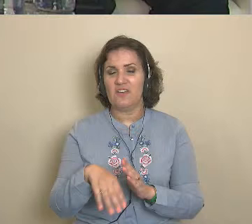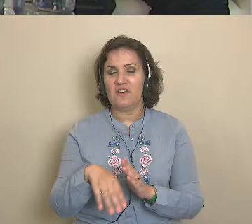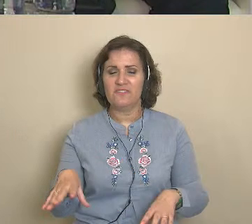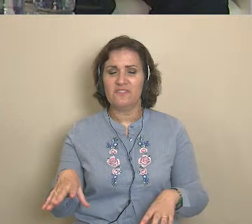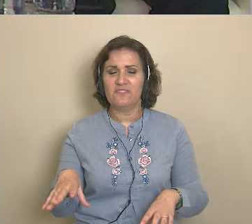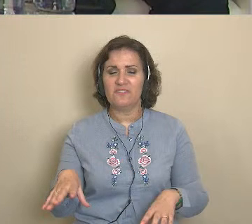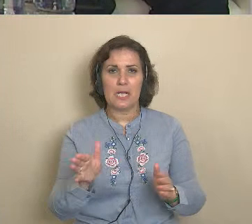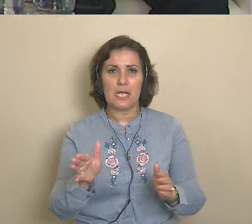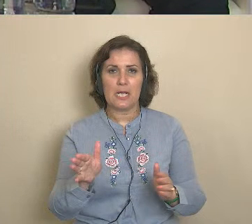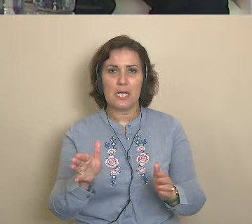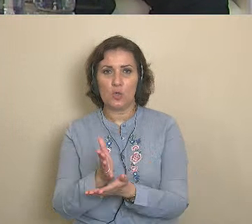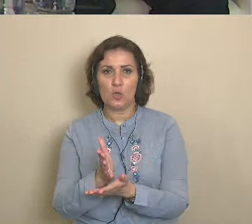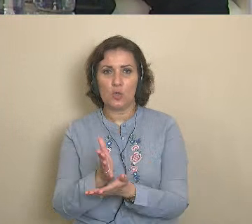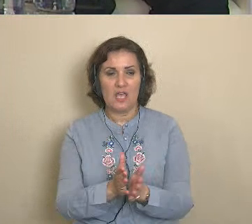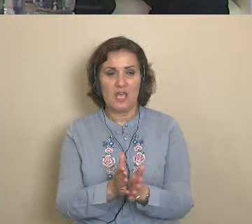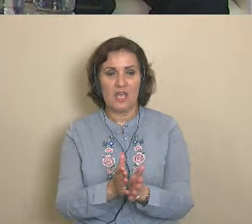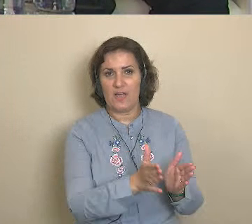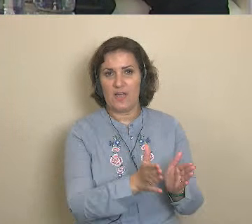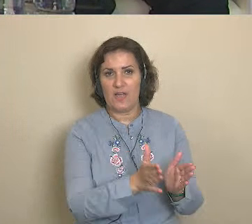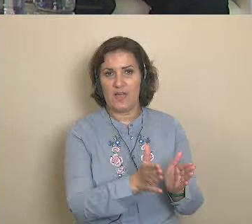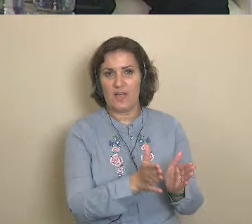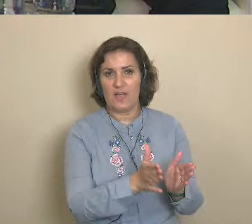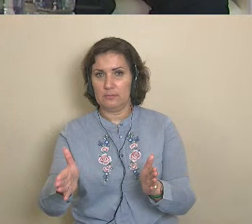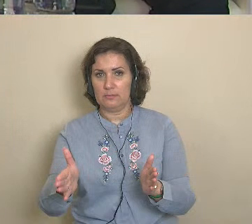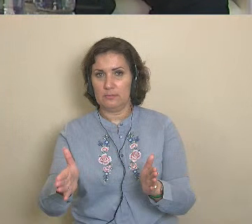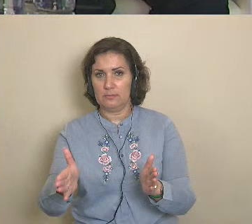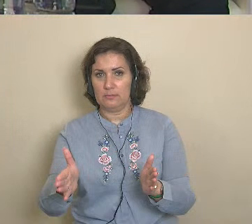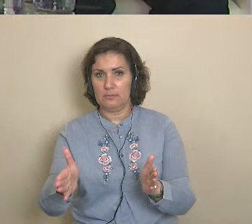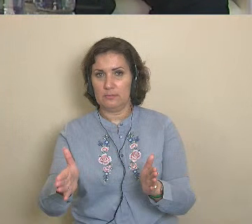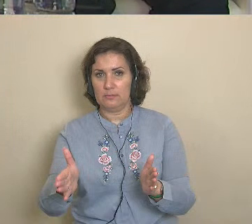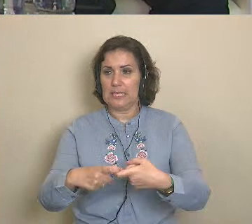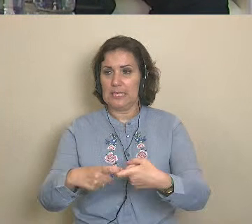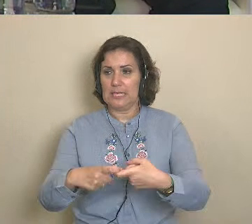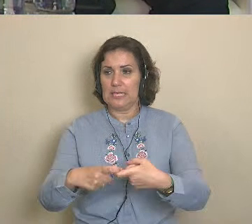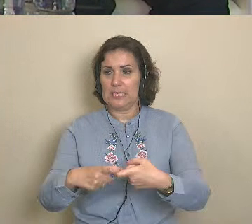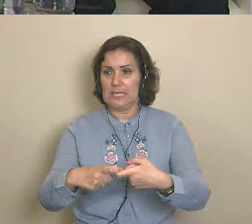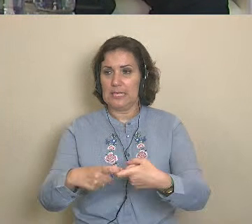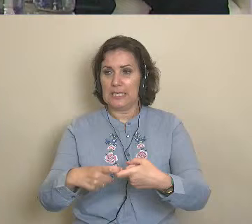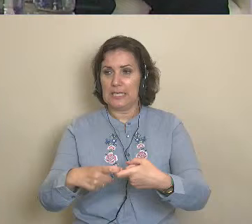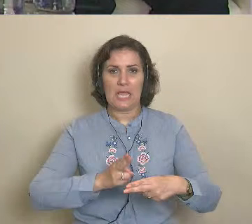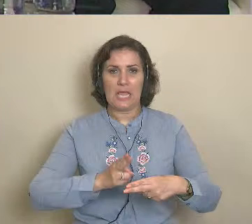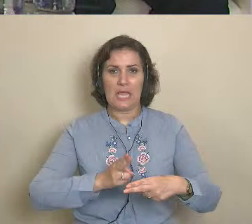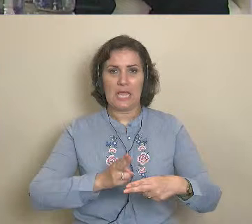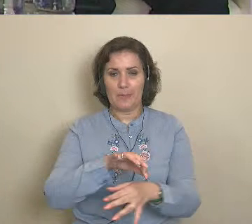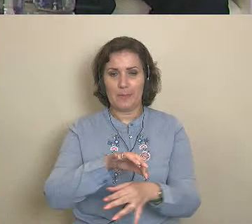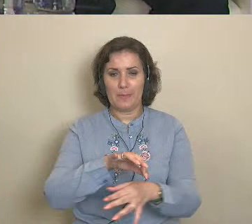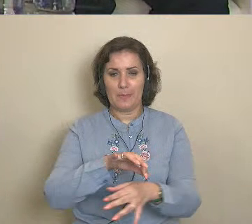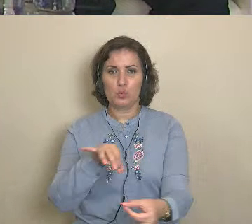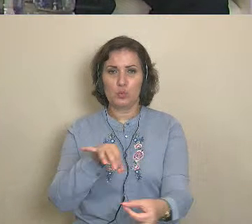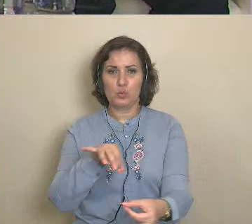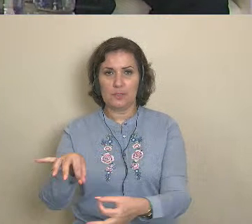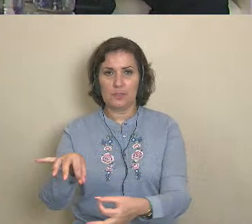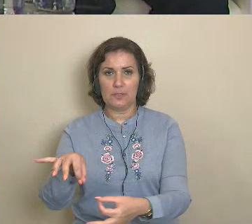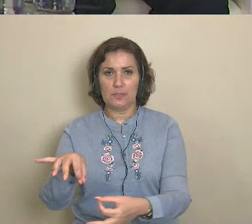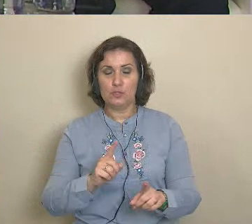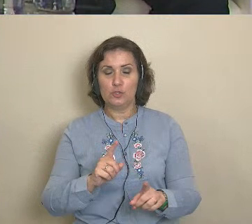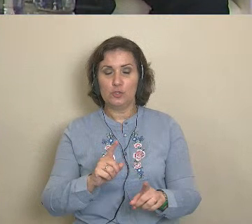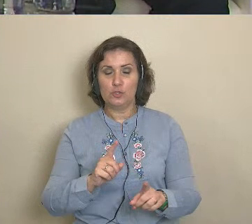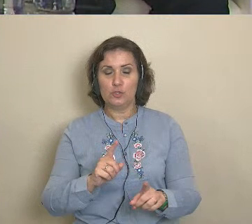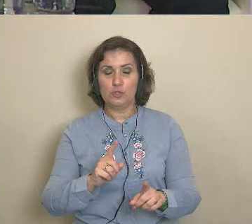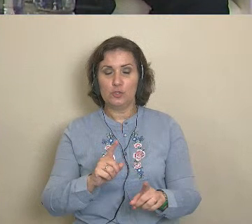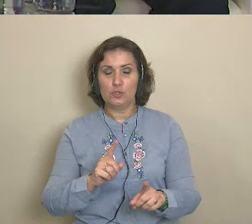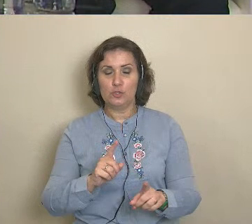remember, in the voting areas, we have just a line of boxes which